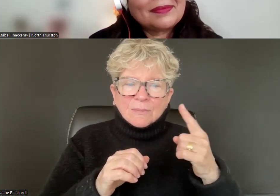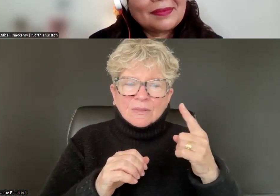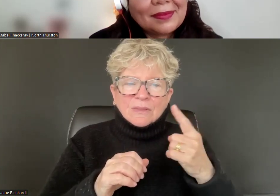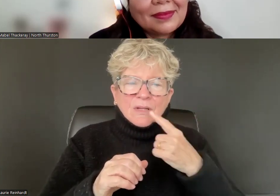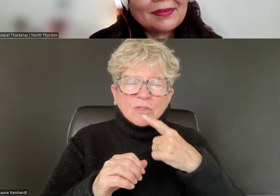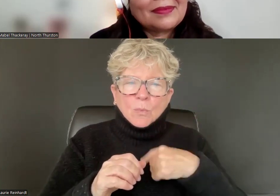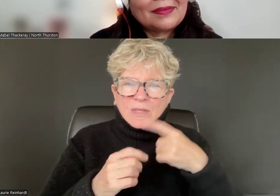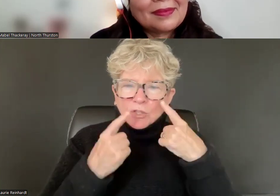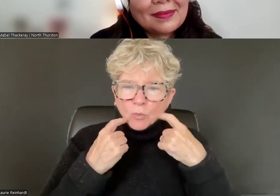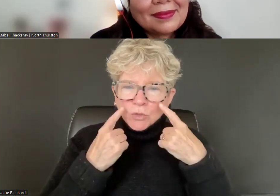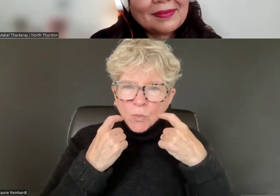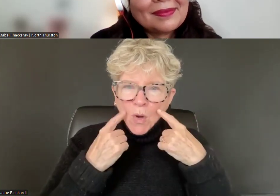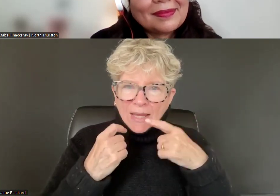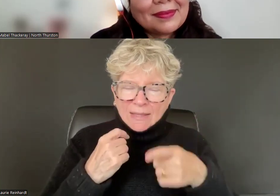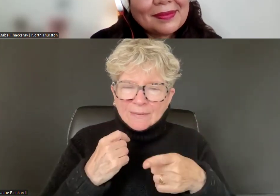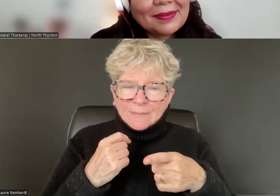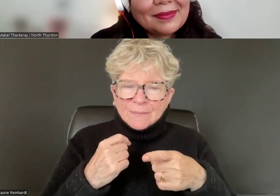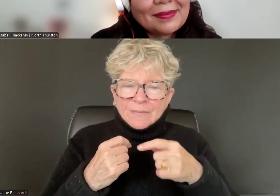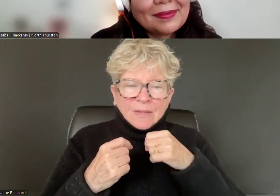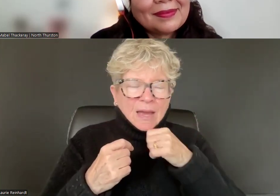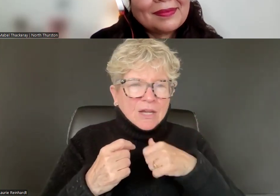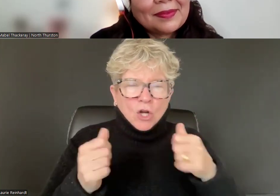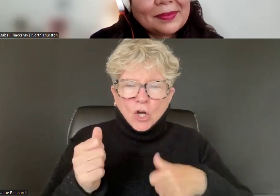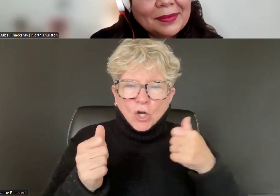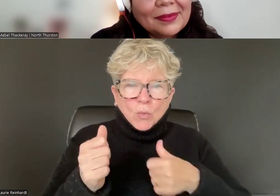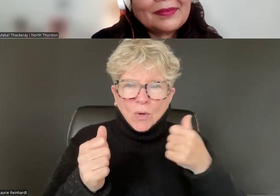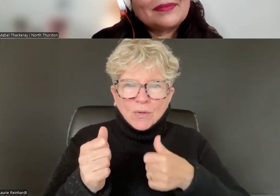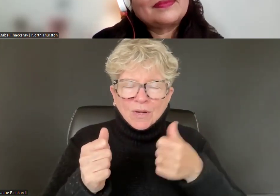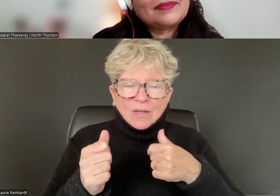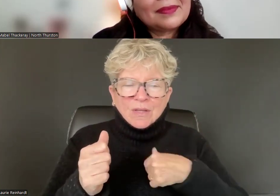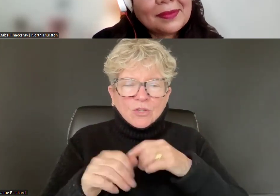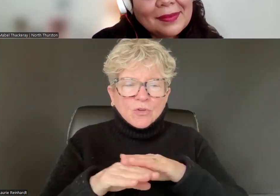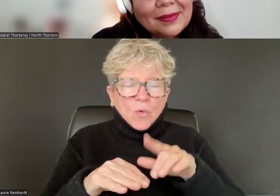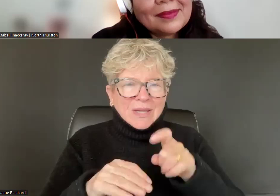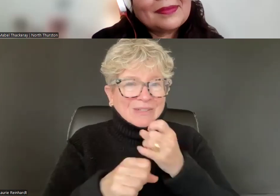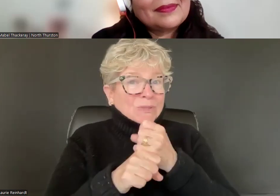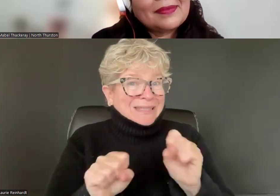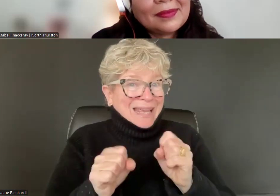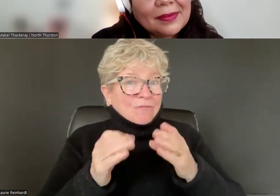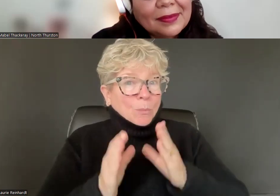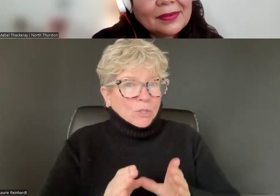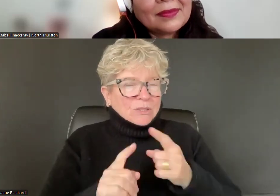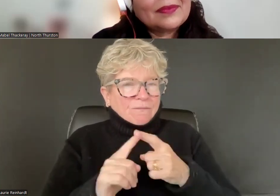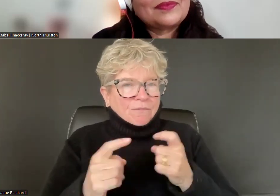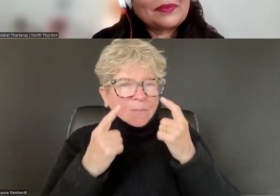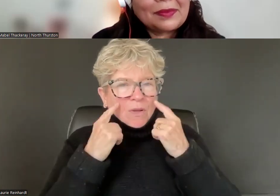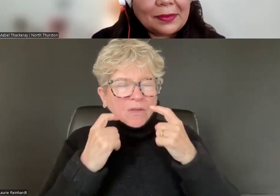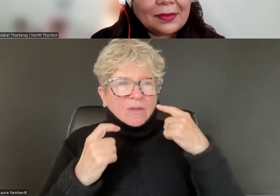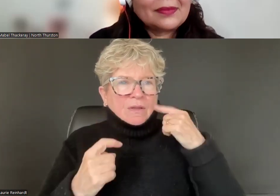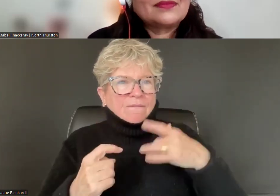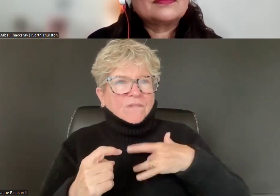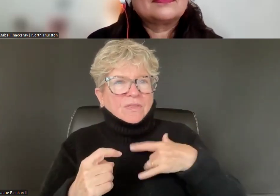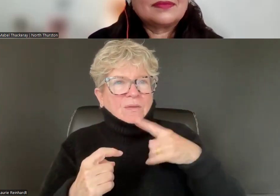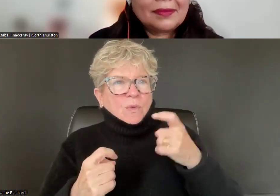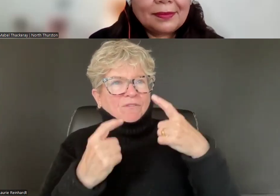was crying. And I didn't go rushing over there. You don't need to save someone from crying. We tend to think we have to save everybody from all